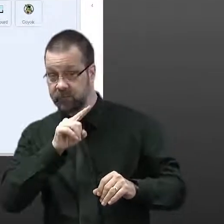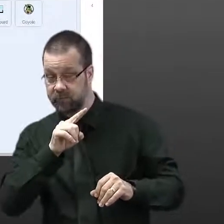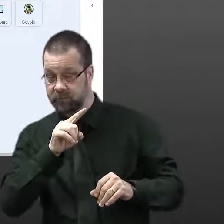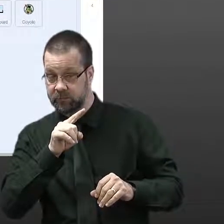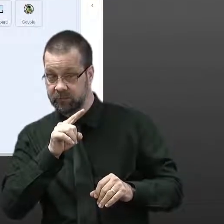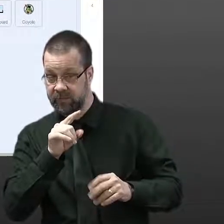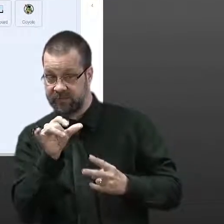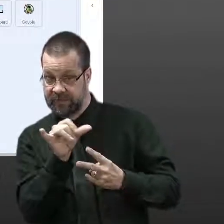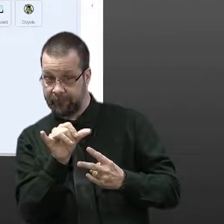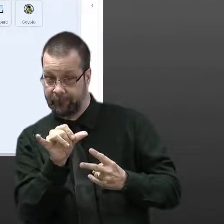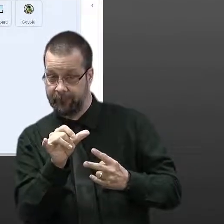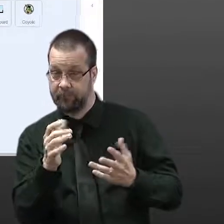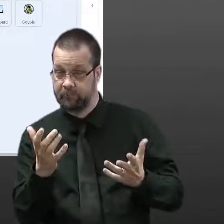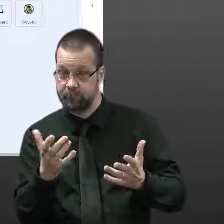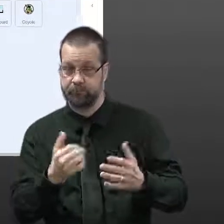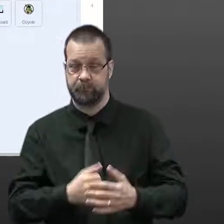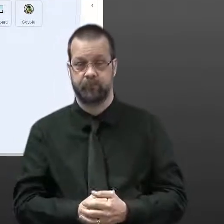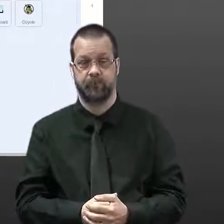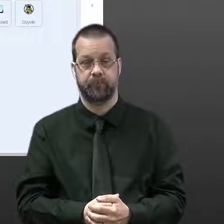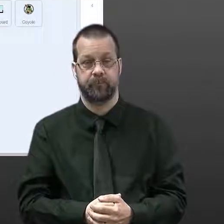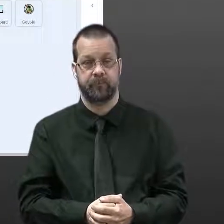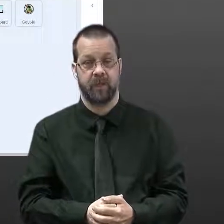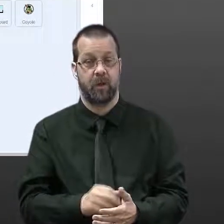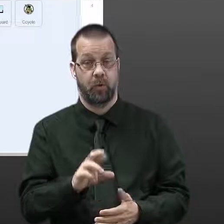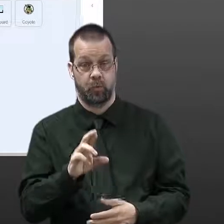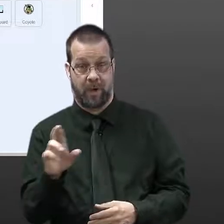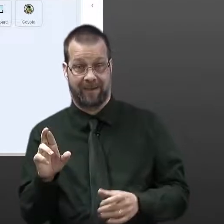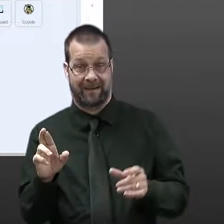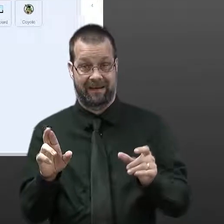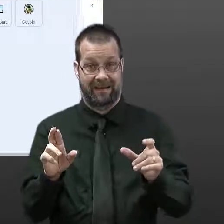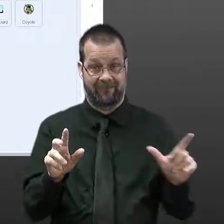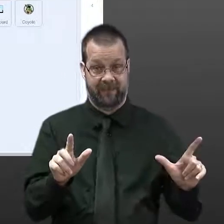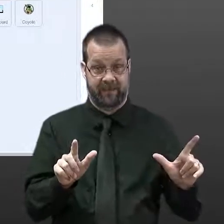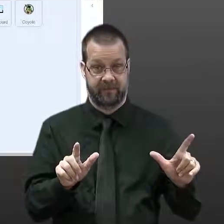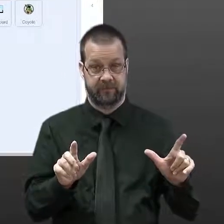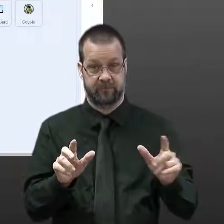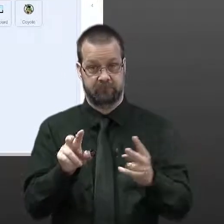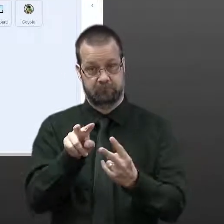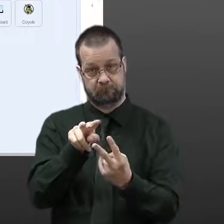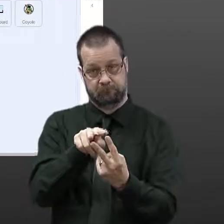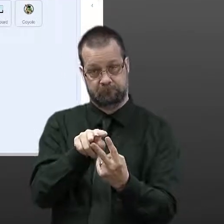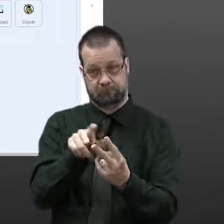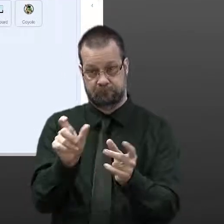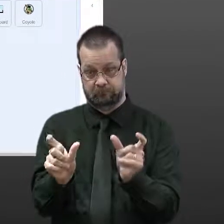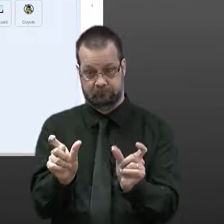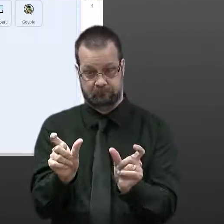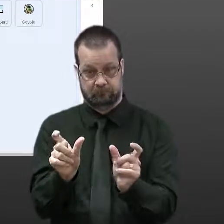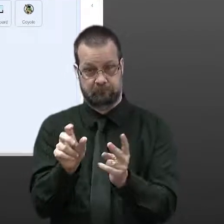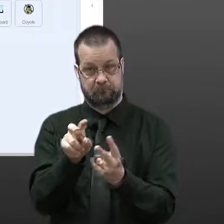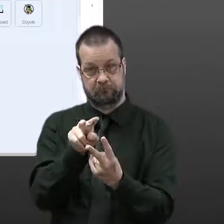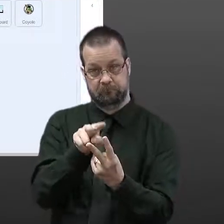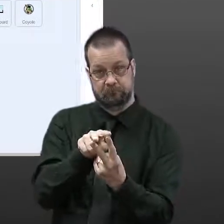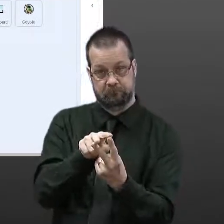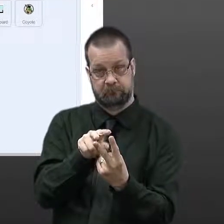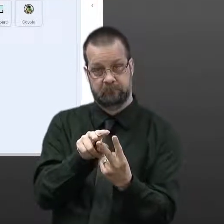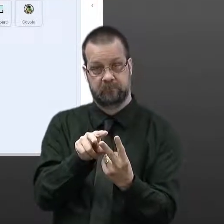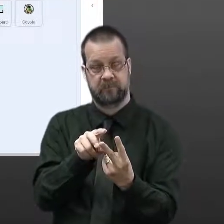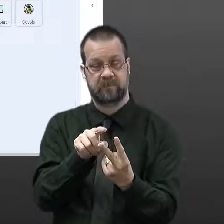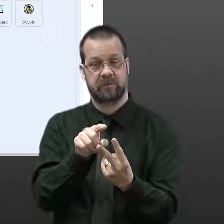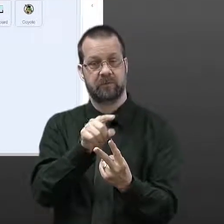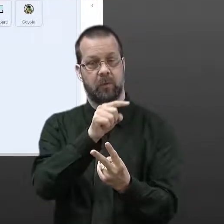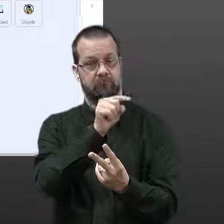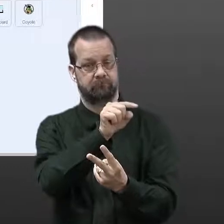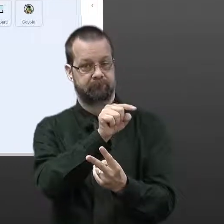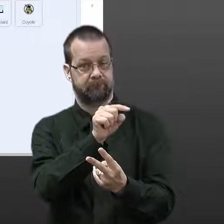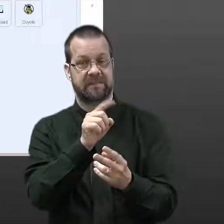or false. So inside of this block, there's two spaces, a left and a right space. On the left space, we want to go